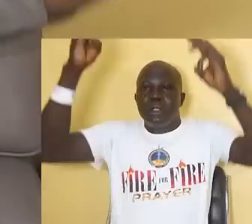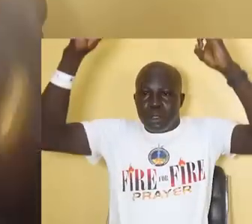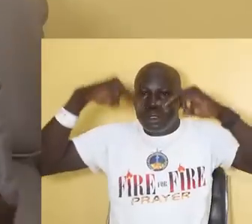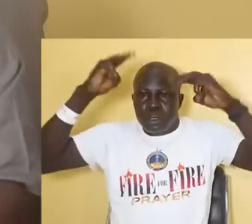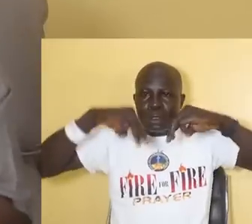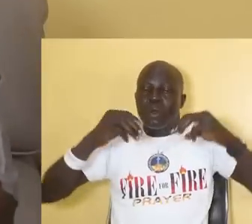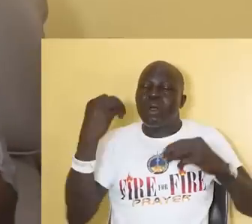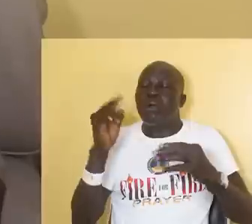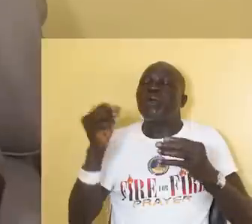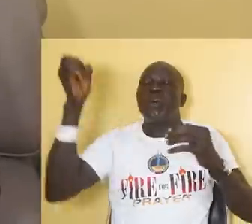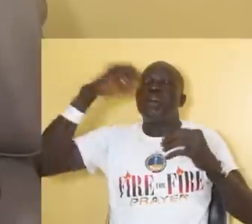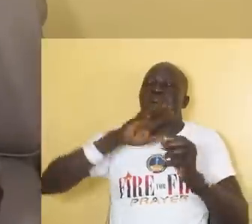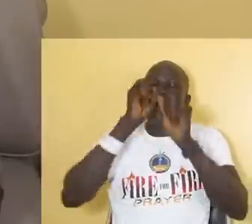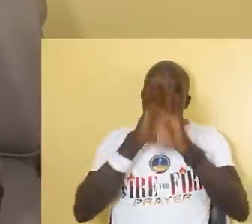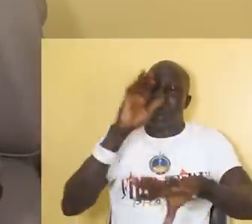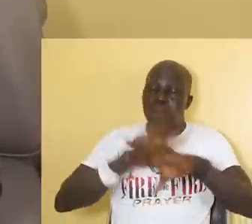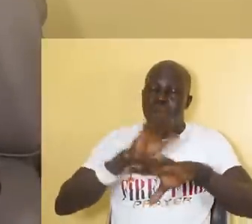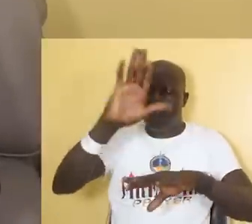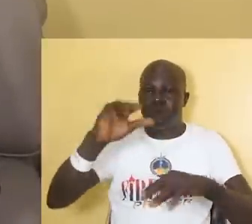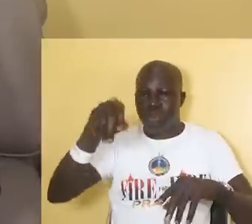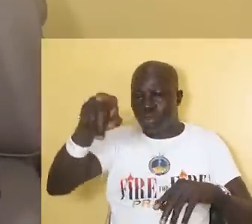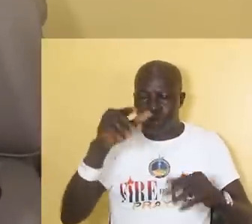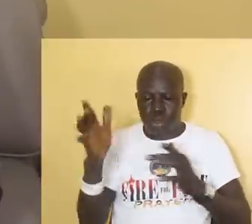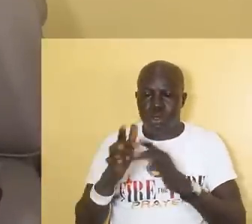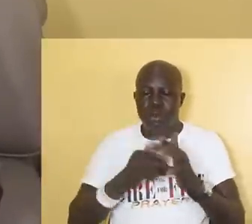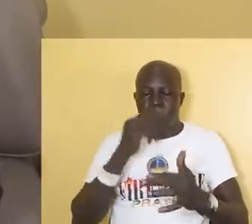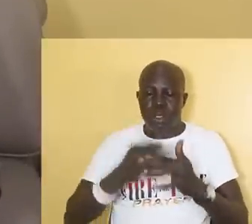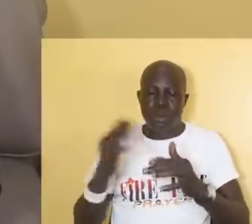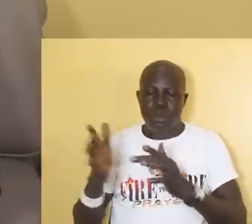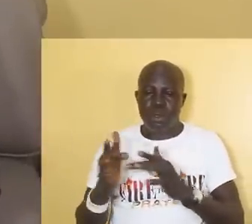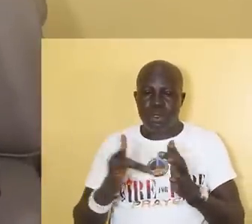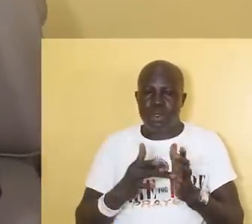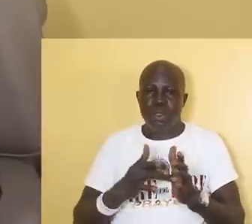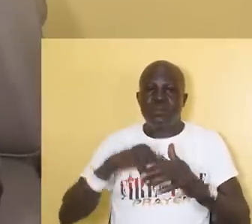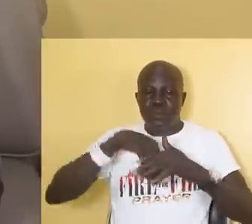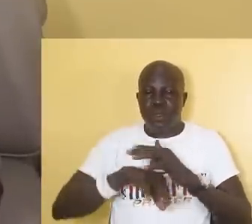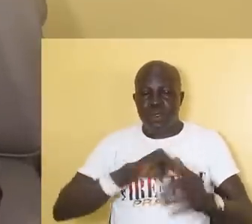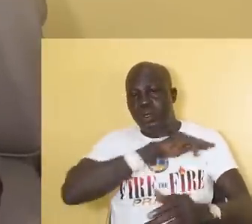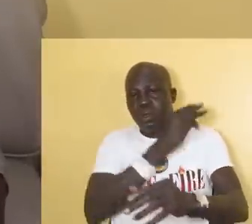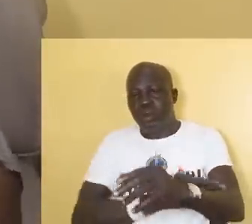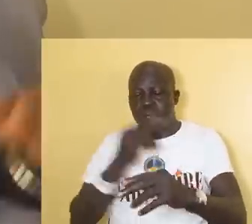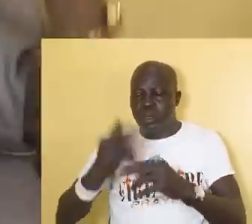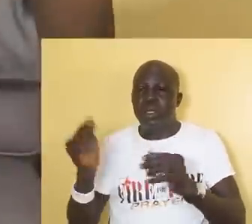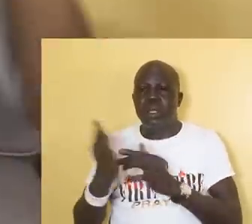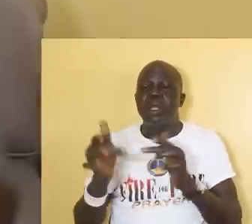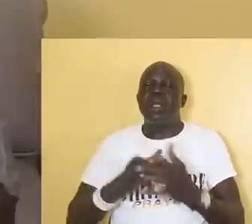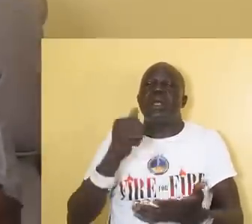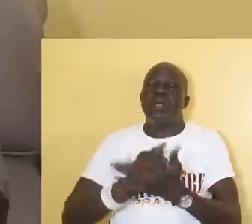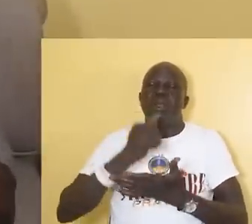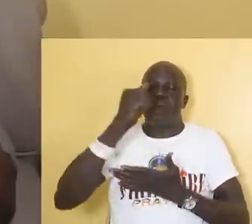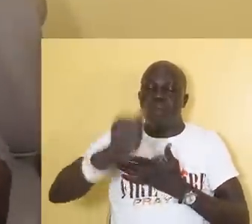In the name of Jesus. I decree. Shower of blessing will rain upon you. In the name of Jesus. In the mighty name of Jesus. Amen.